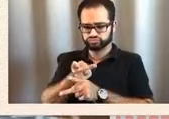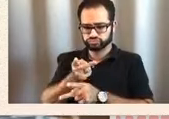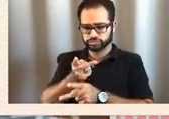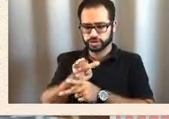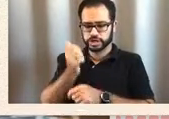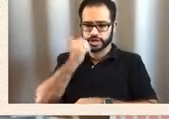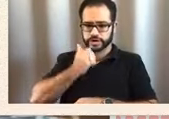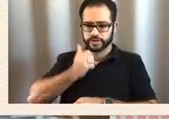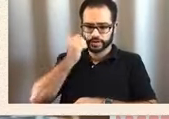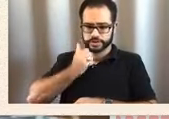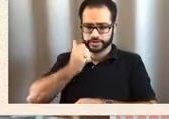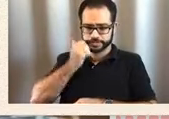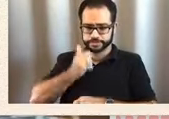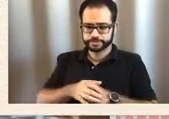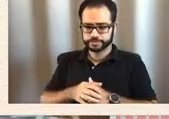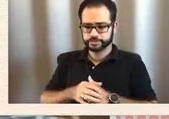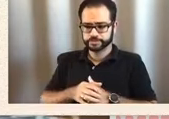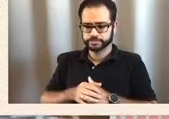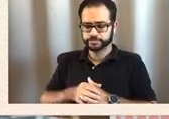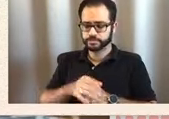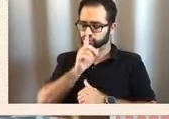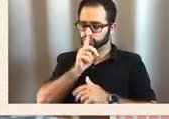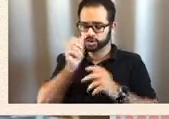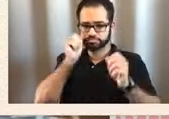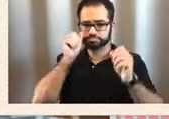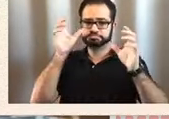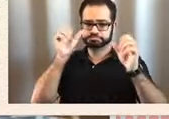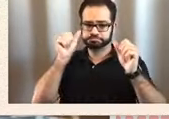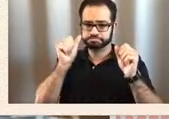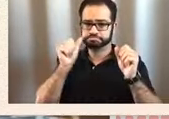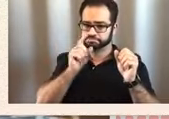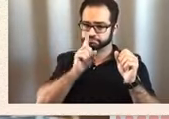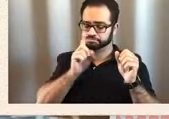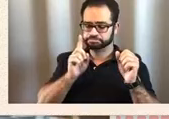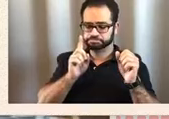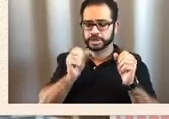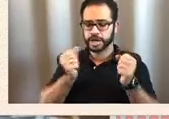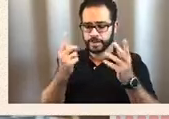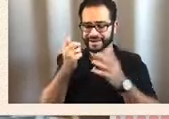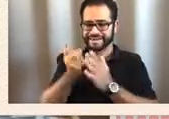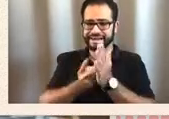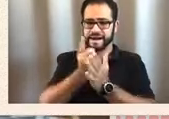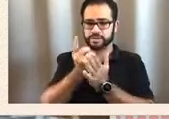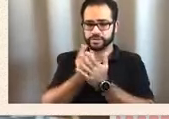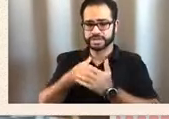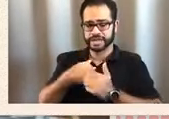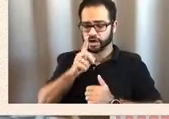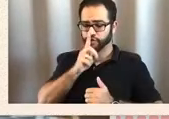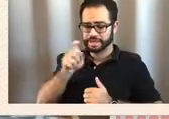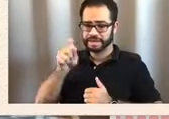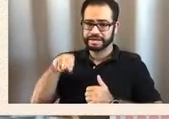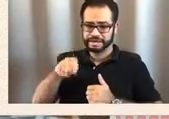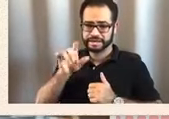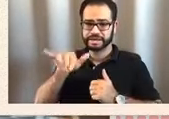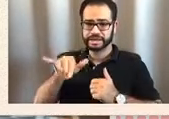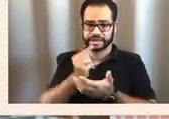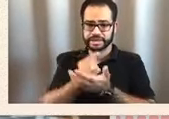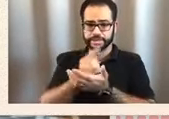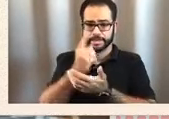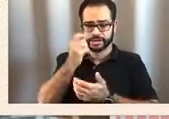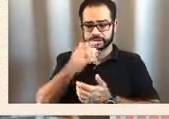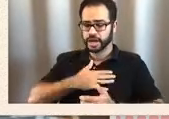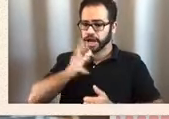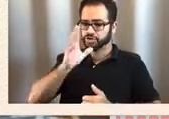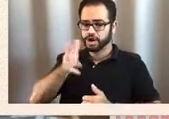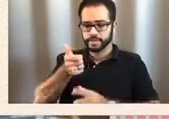It was eye-opening how many hours I really needed it because my grandma was not available